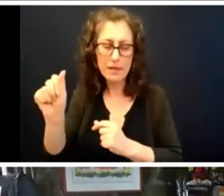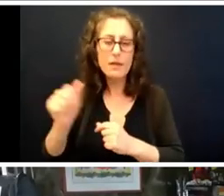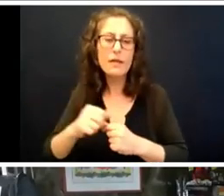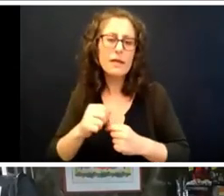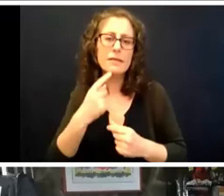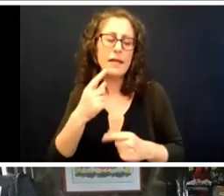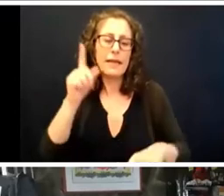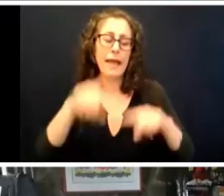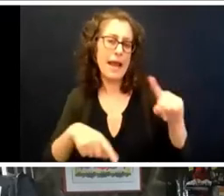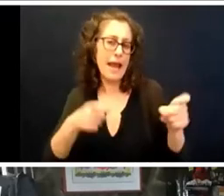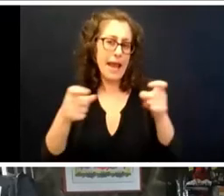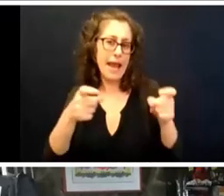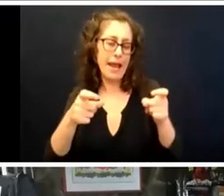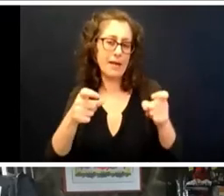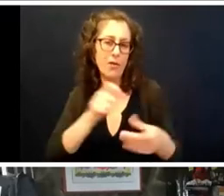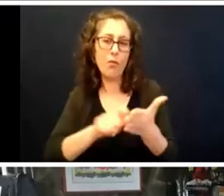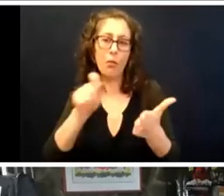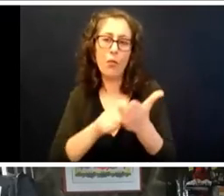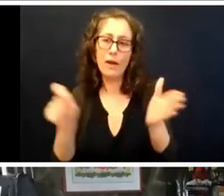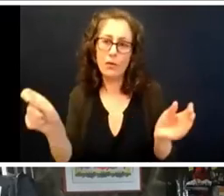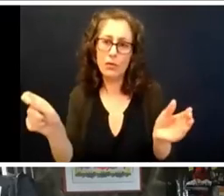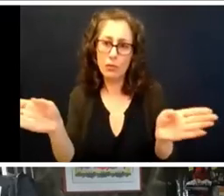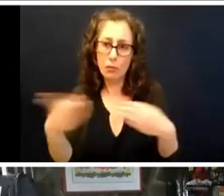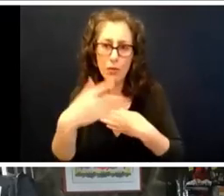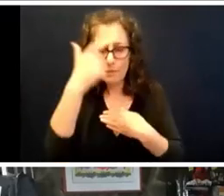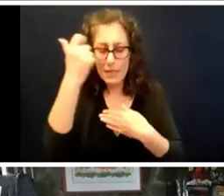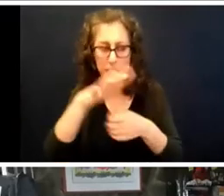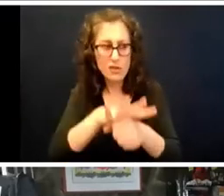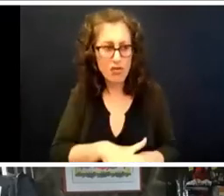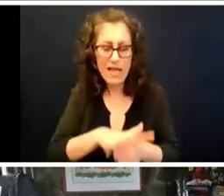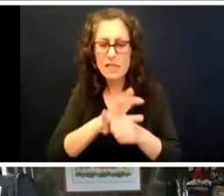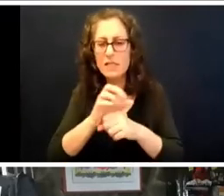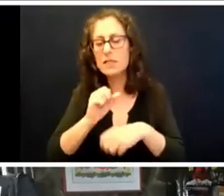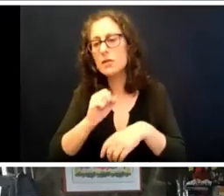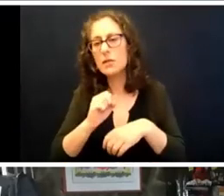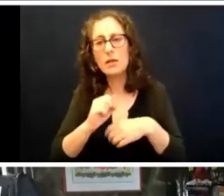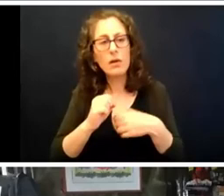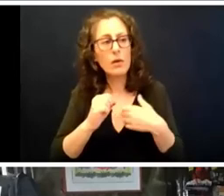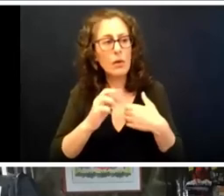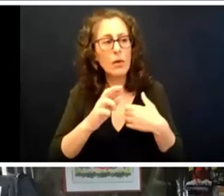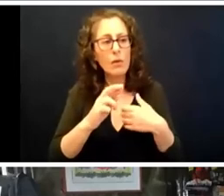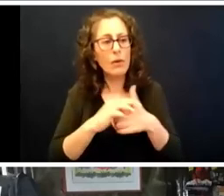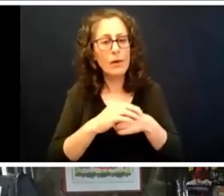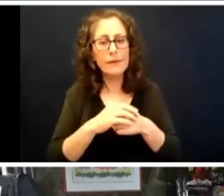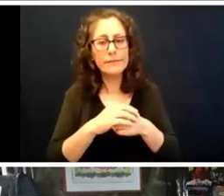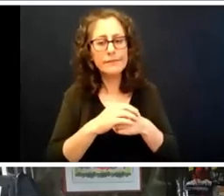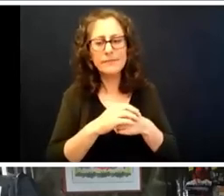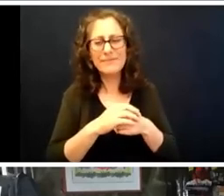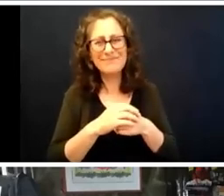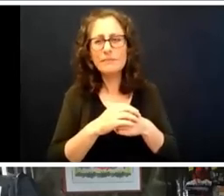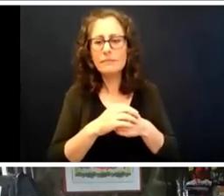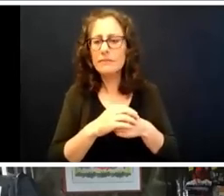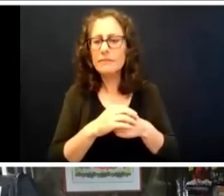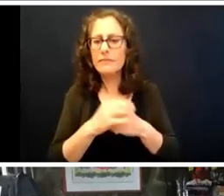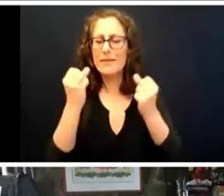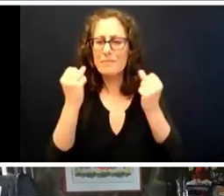they can't handle being in a writer's room because it's, you know, too much stress. And there's just so many